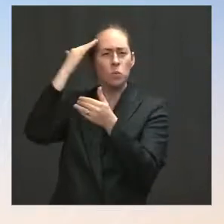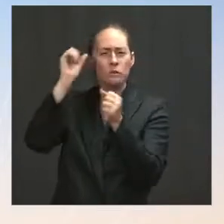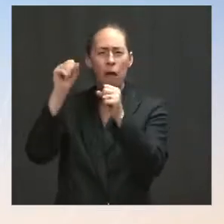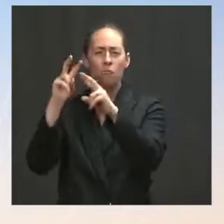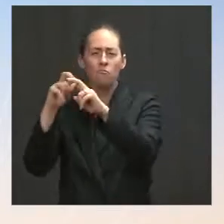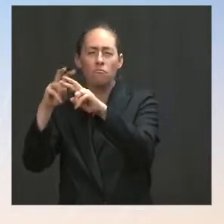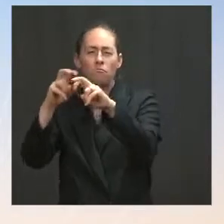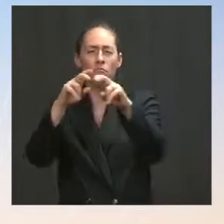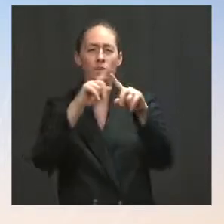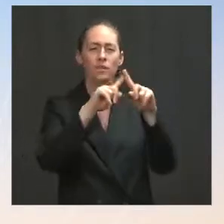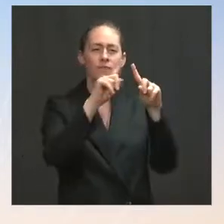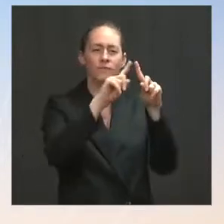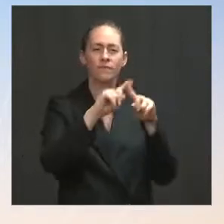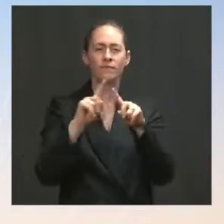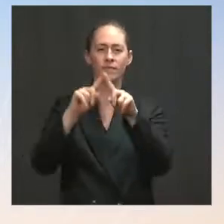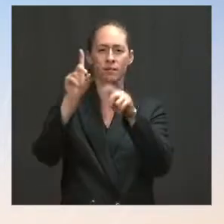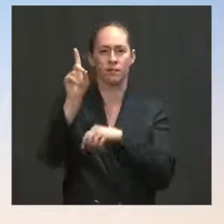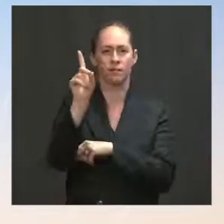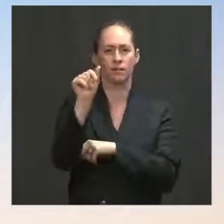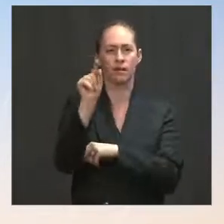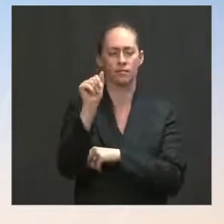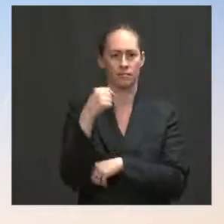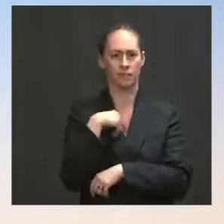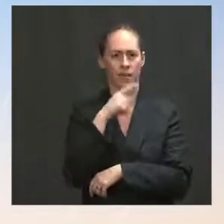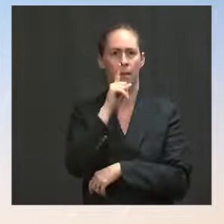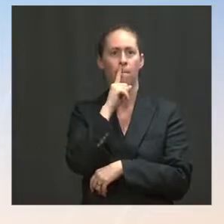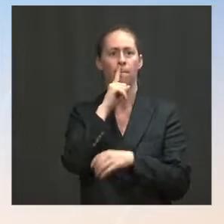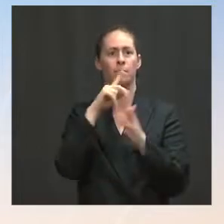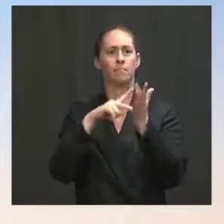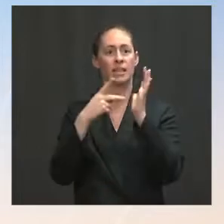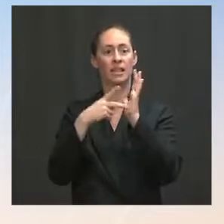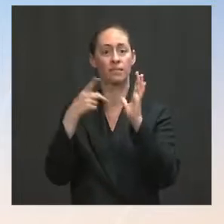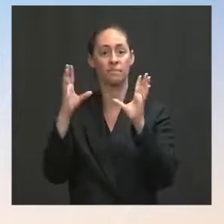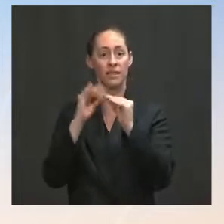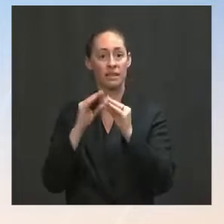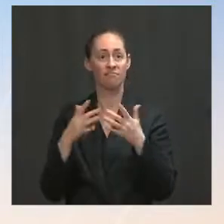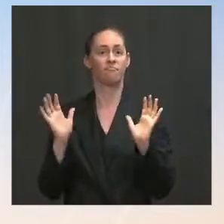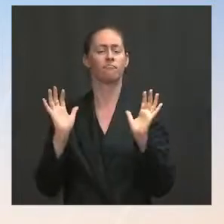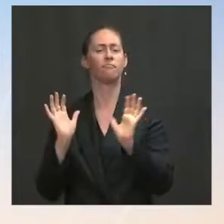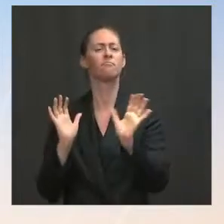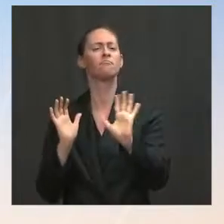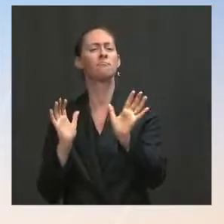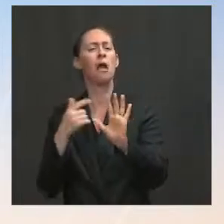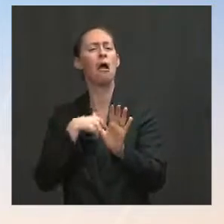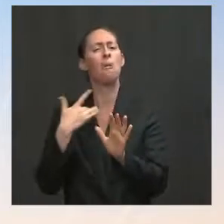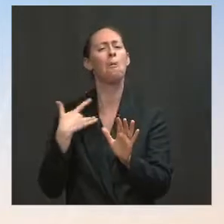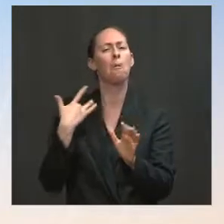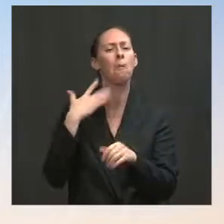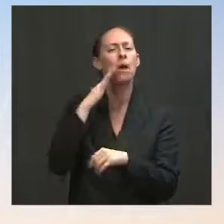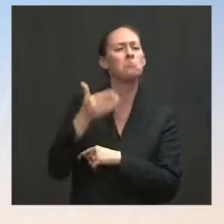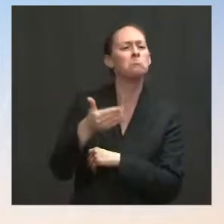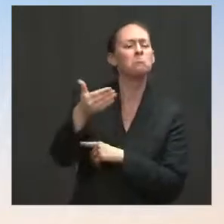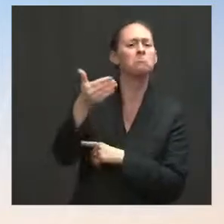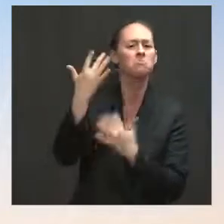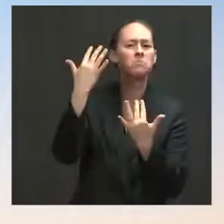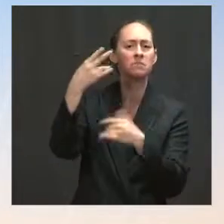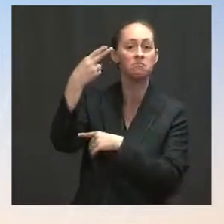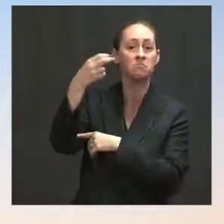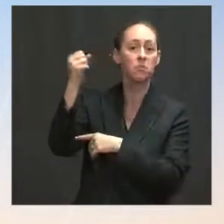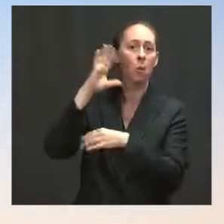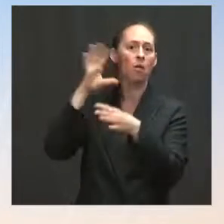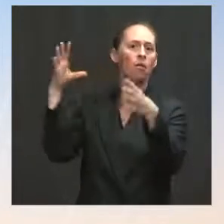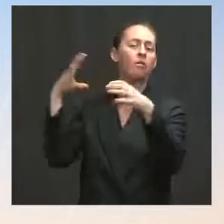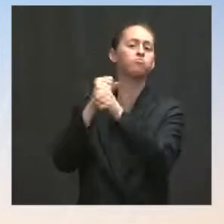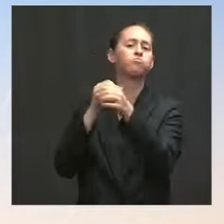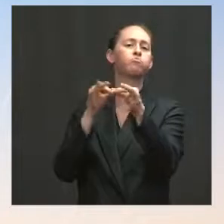wouldn't see this meeting today. I'm not surprised that there's not a big readout from HHS. You I should mentioned say. other companies. Has the administration heard from